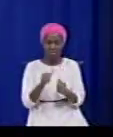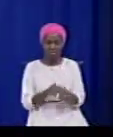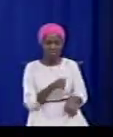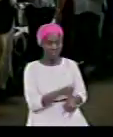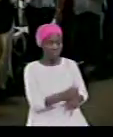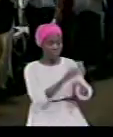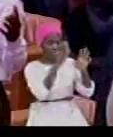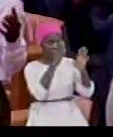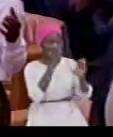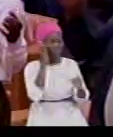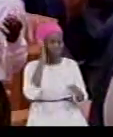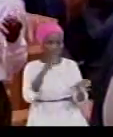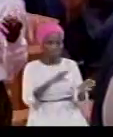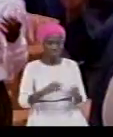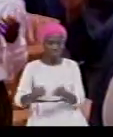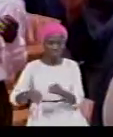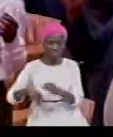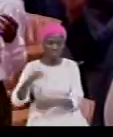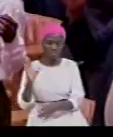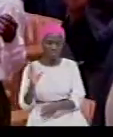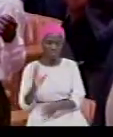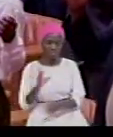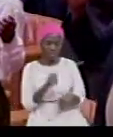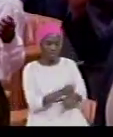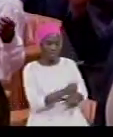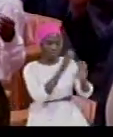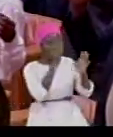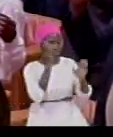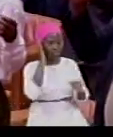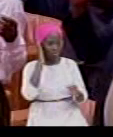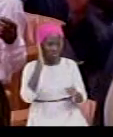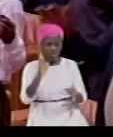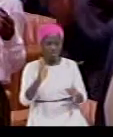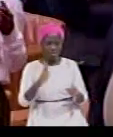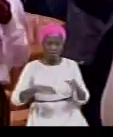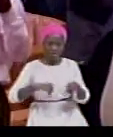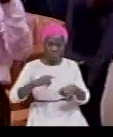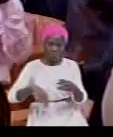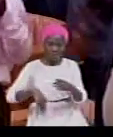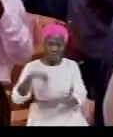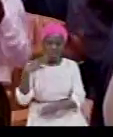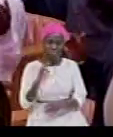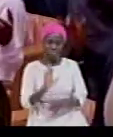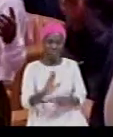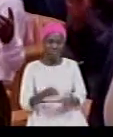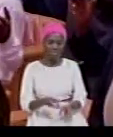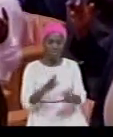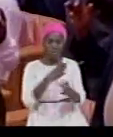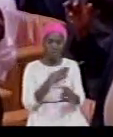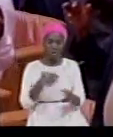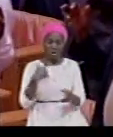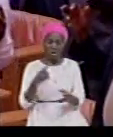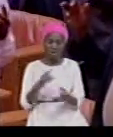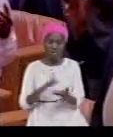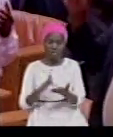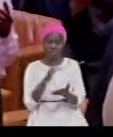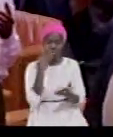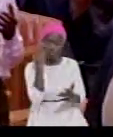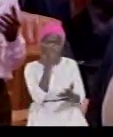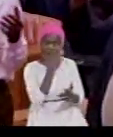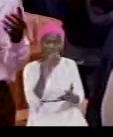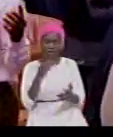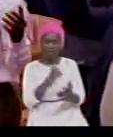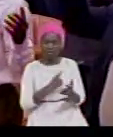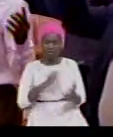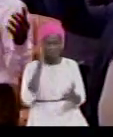mountain will move. Mountain will get out of your way, and the glory of the Lord will